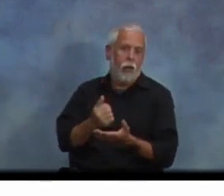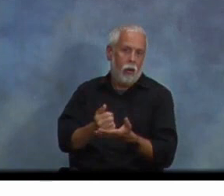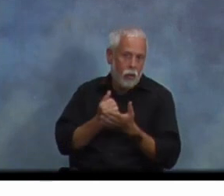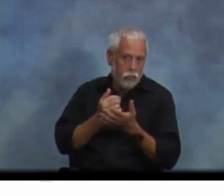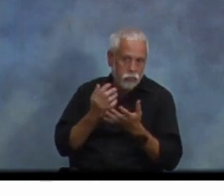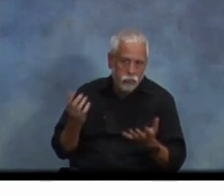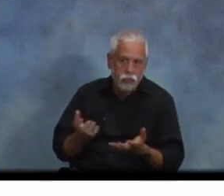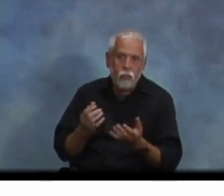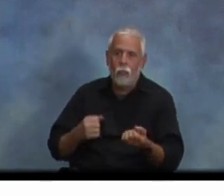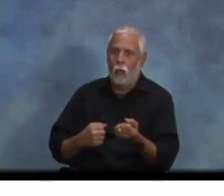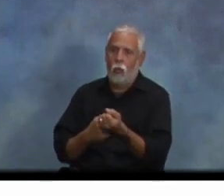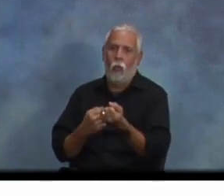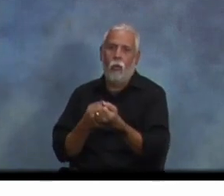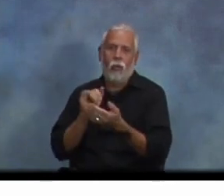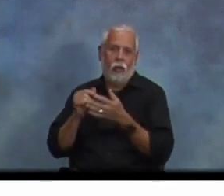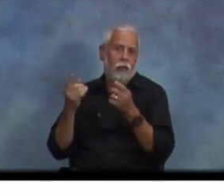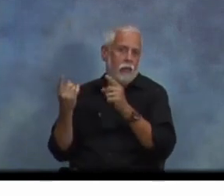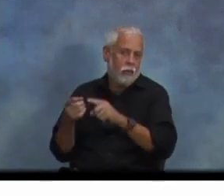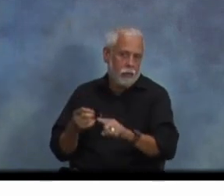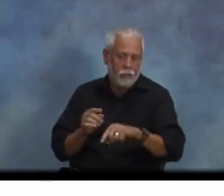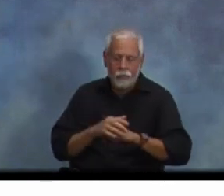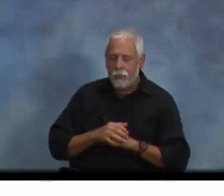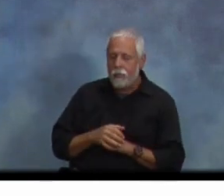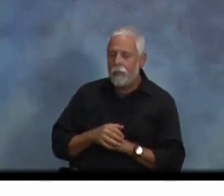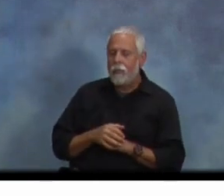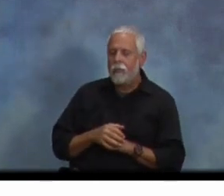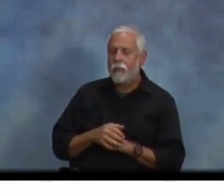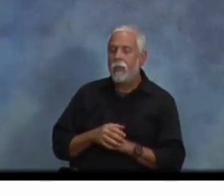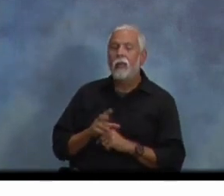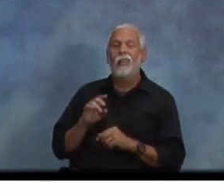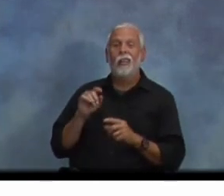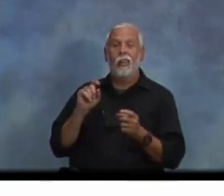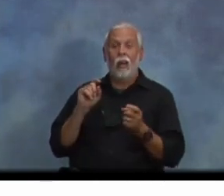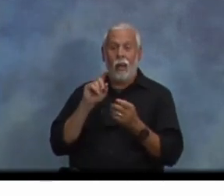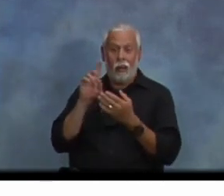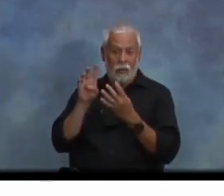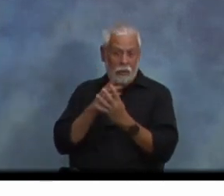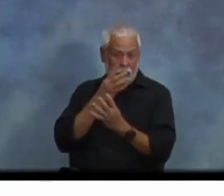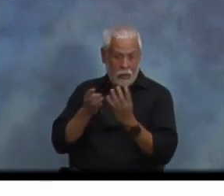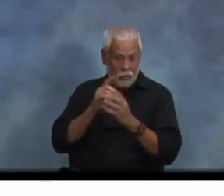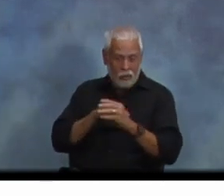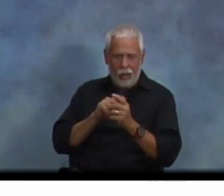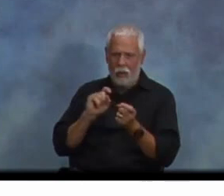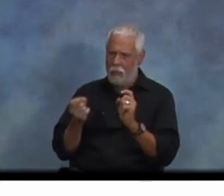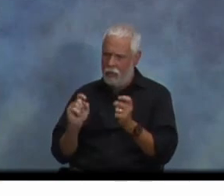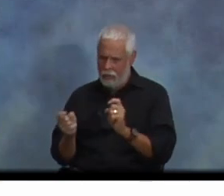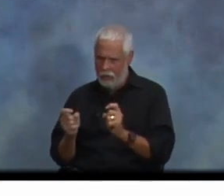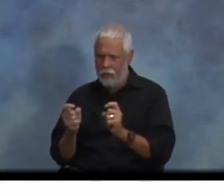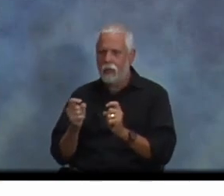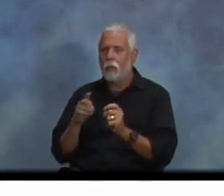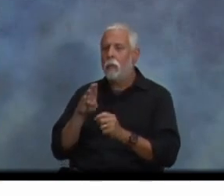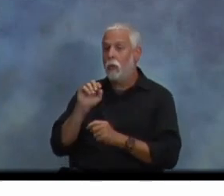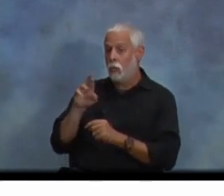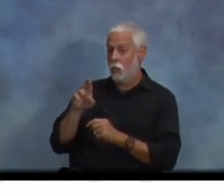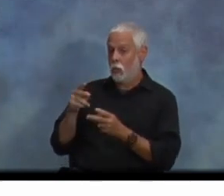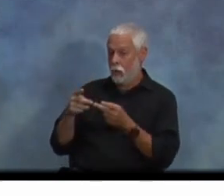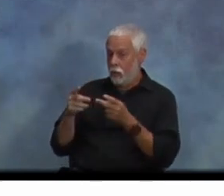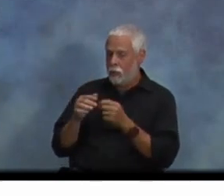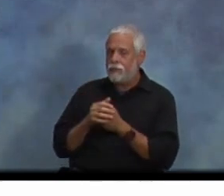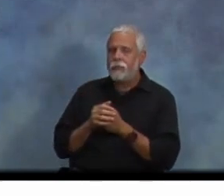us support that event. We did modify our hours at the booster